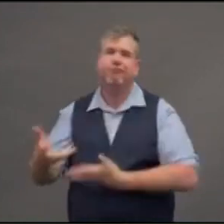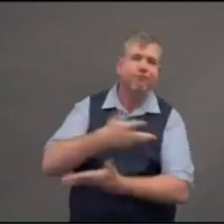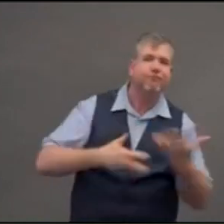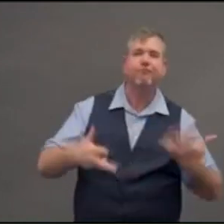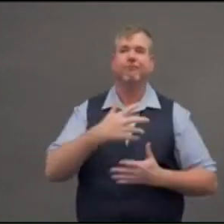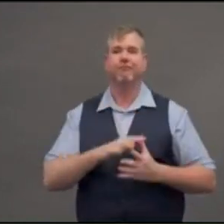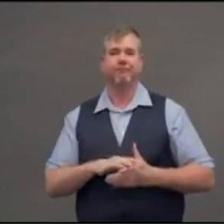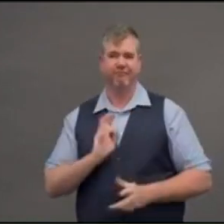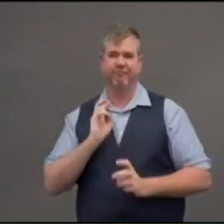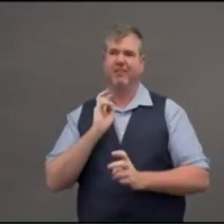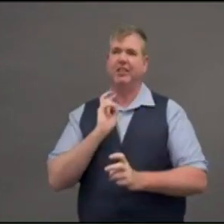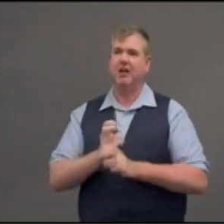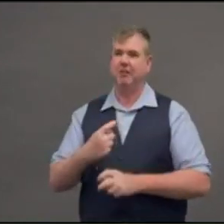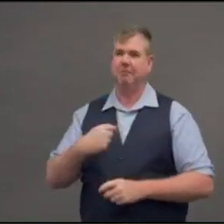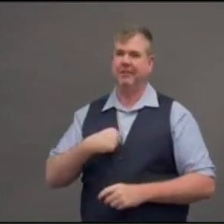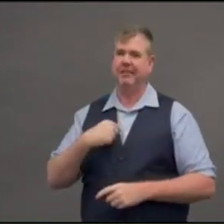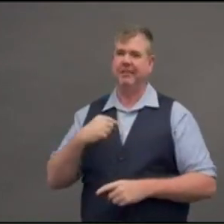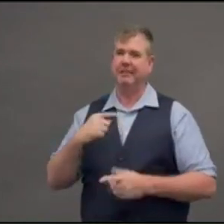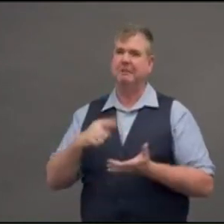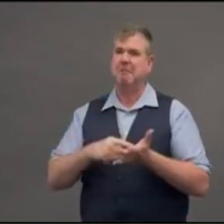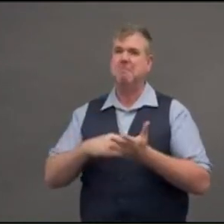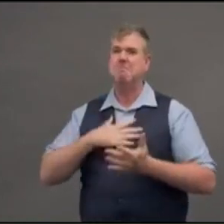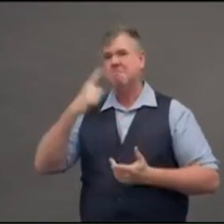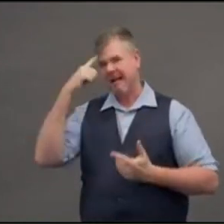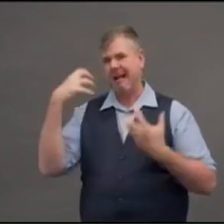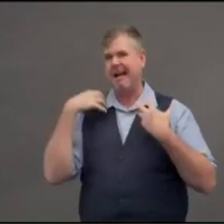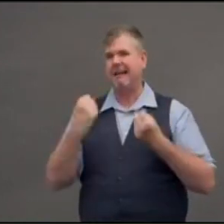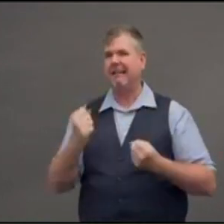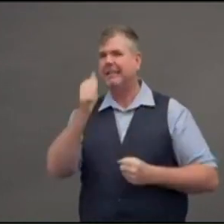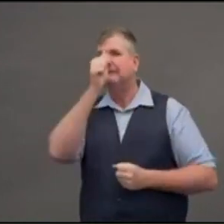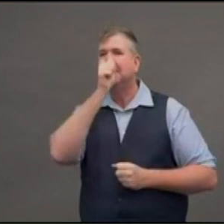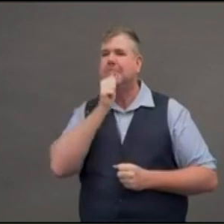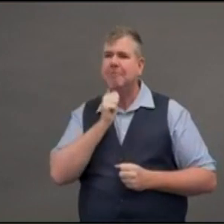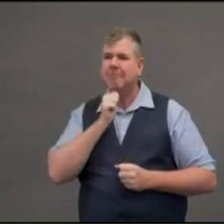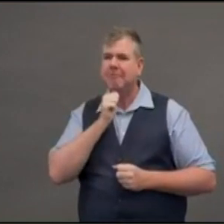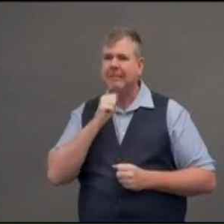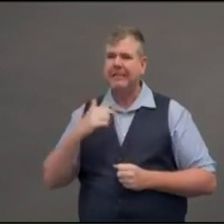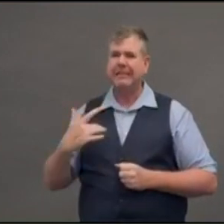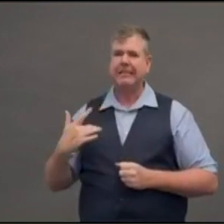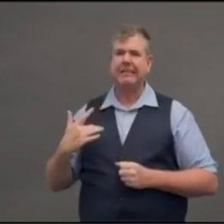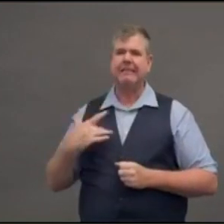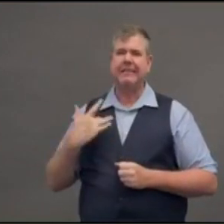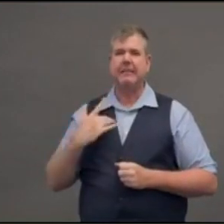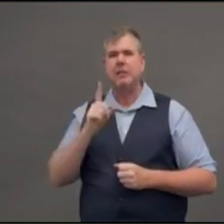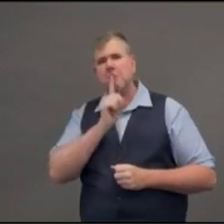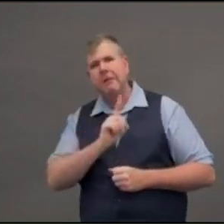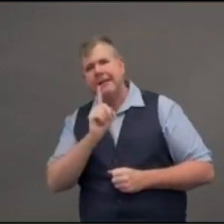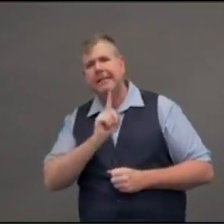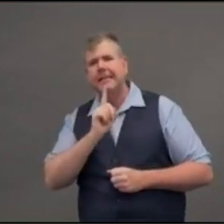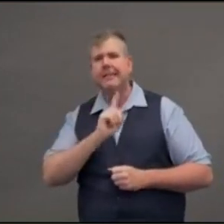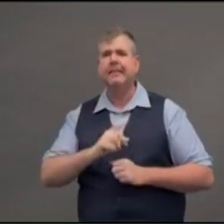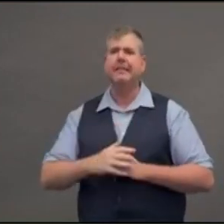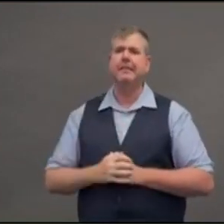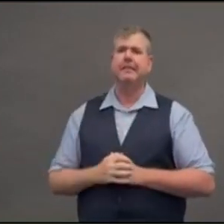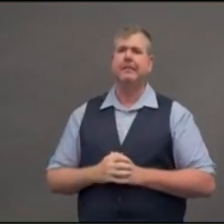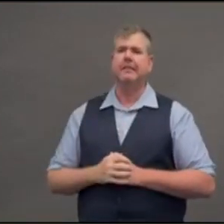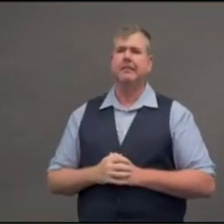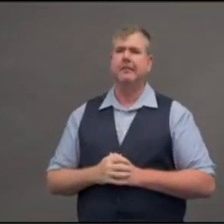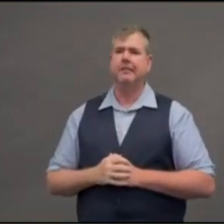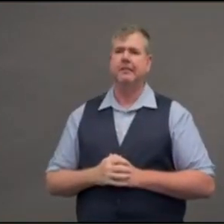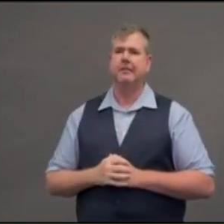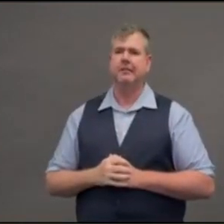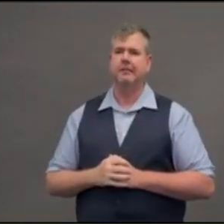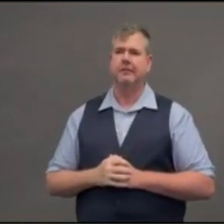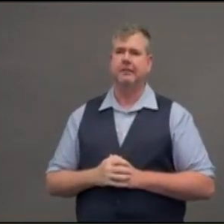on my mental health. Sometimes you can feel a little bit lonely, and even though maybe at least